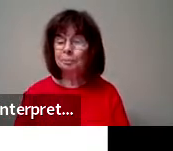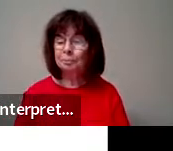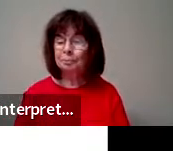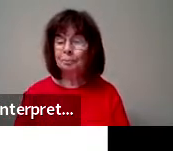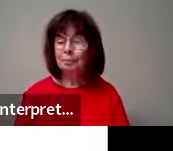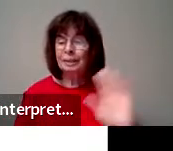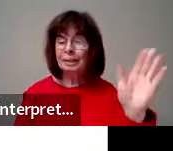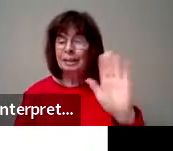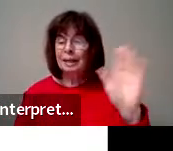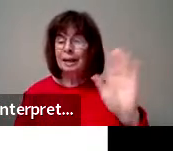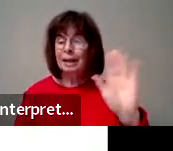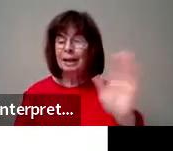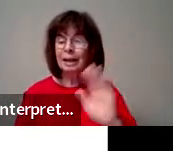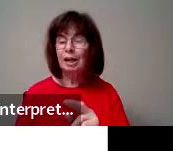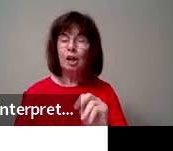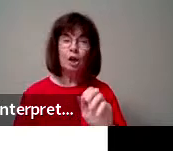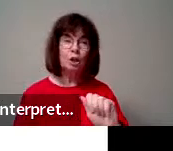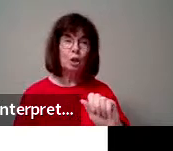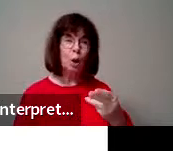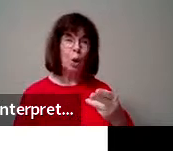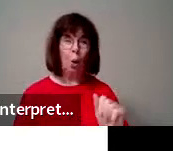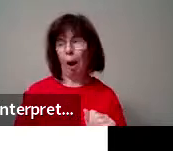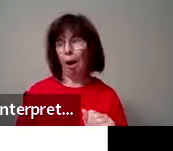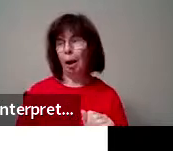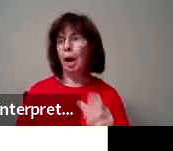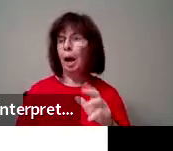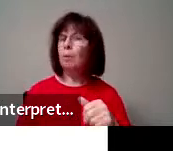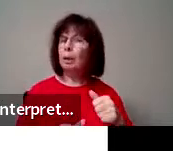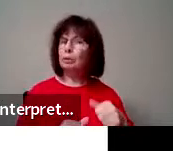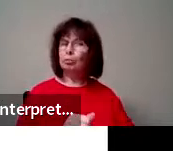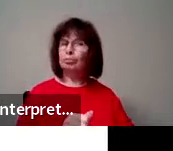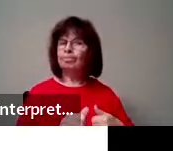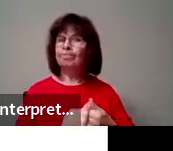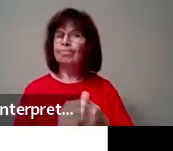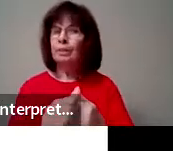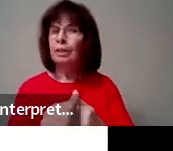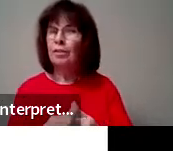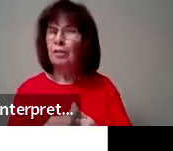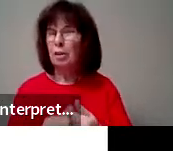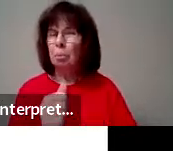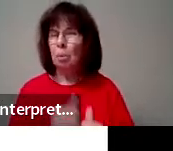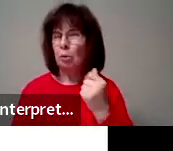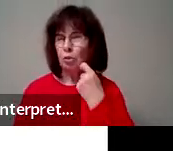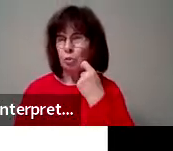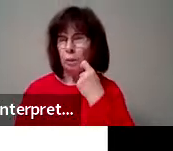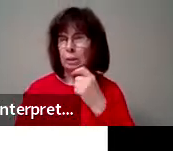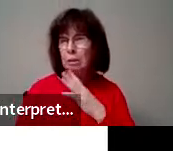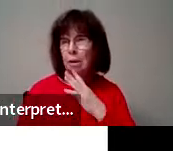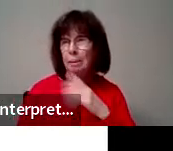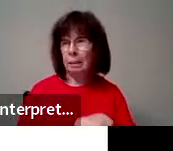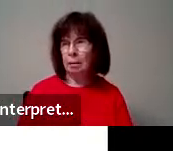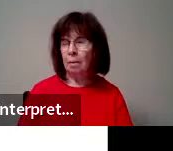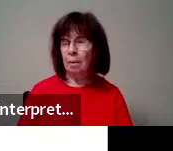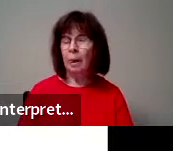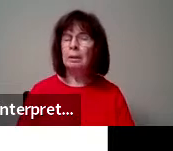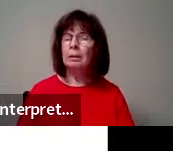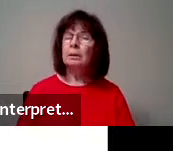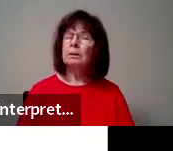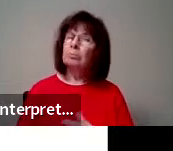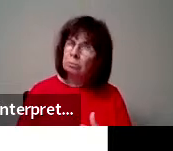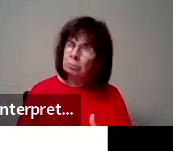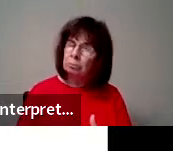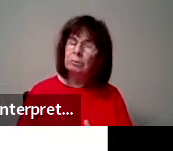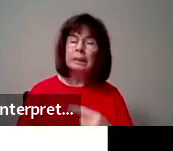Hi, everyone. This is Noha. I guess I just want to piggyback on that last comment and just